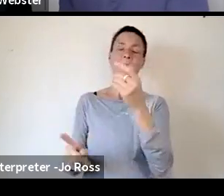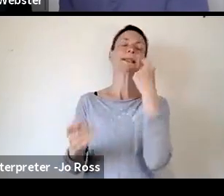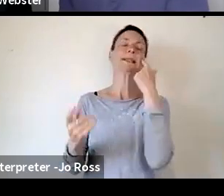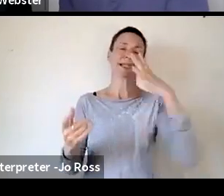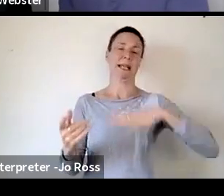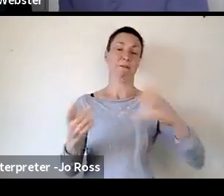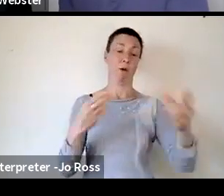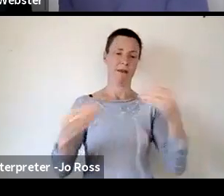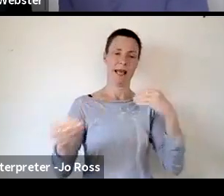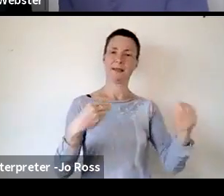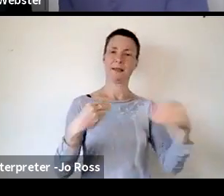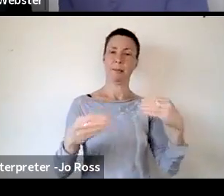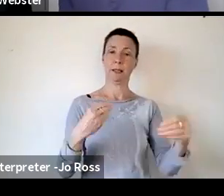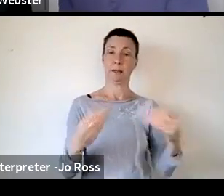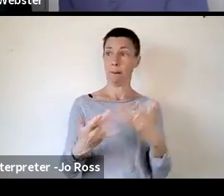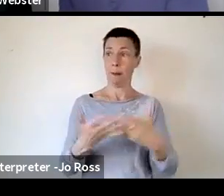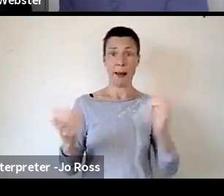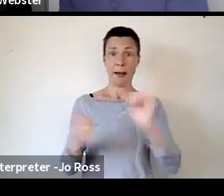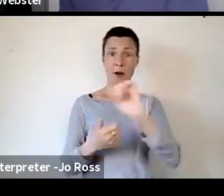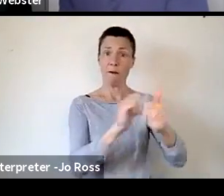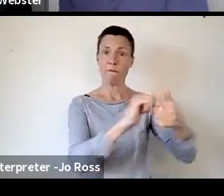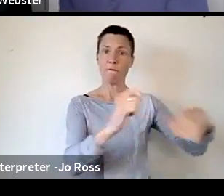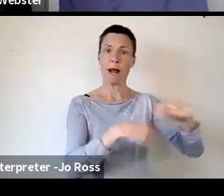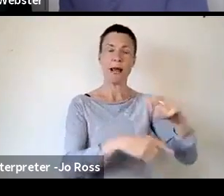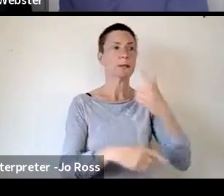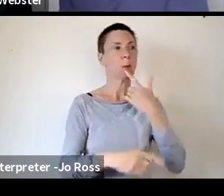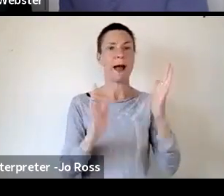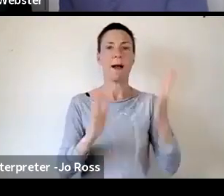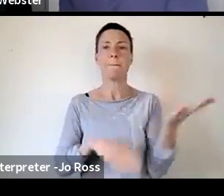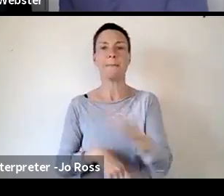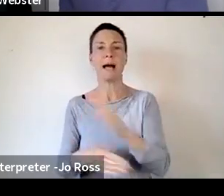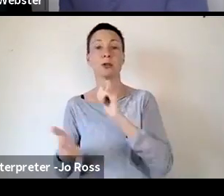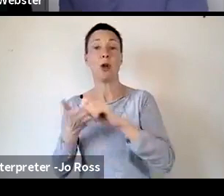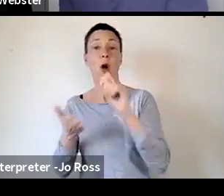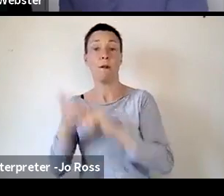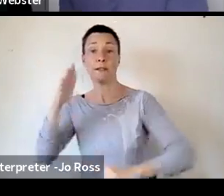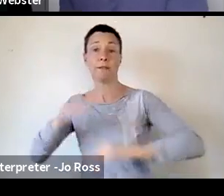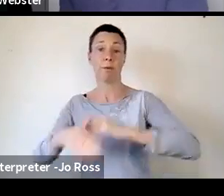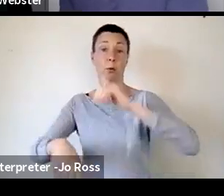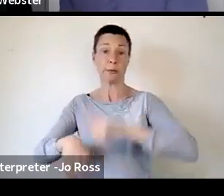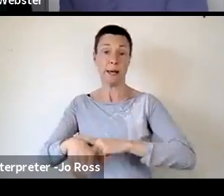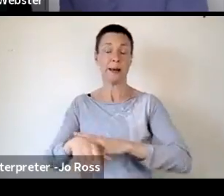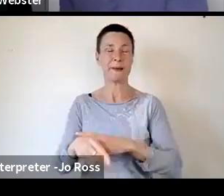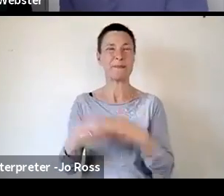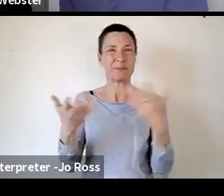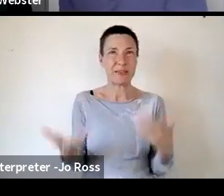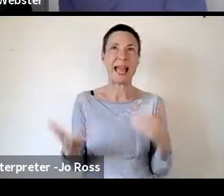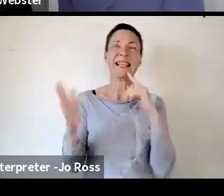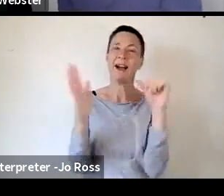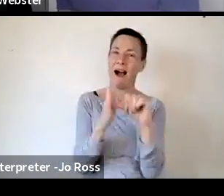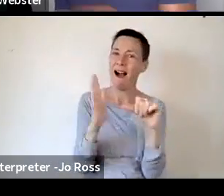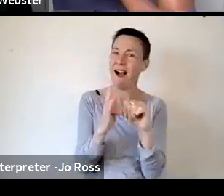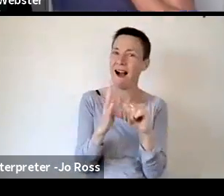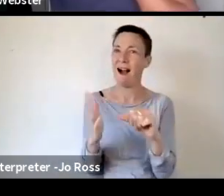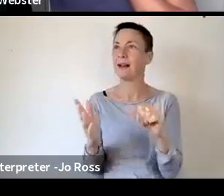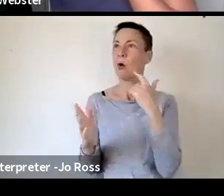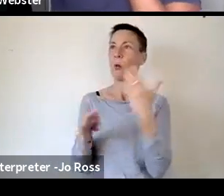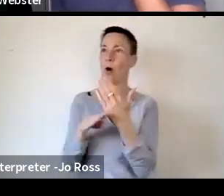flexibility, but many of her friends will be back in the office full time. It's a difficult one, isn't